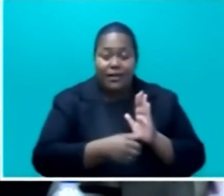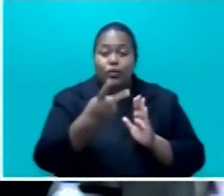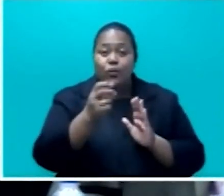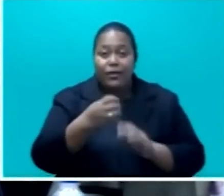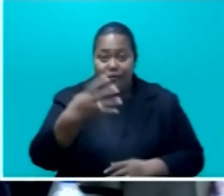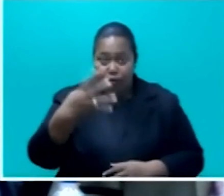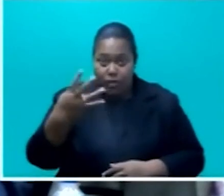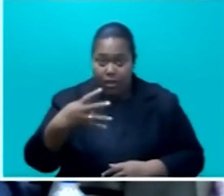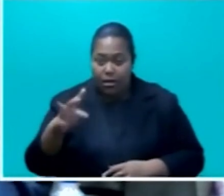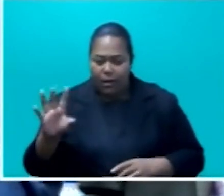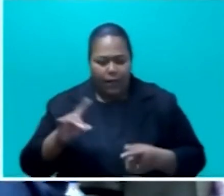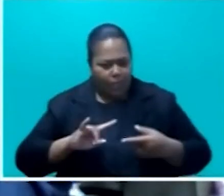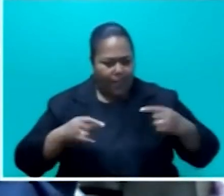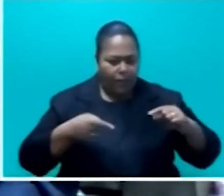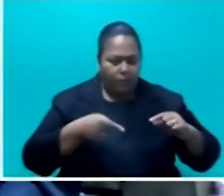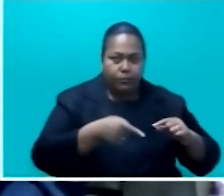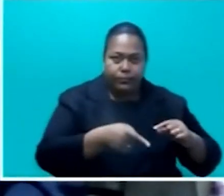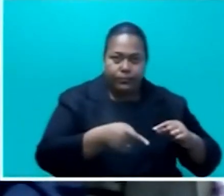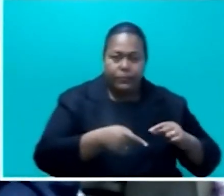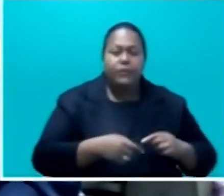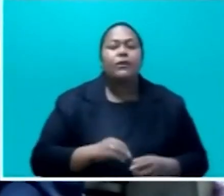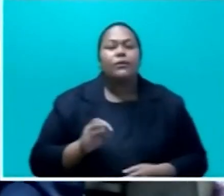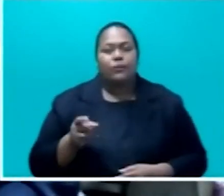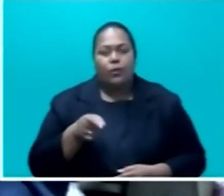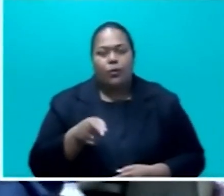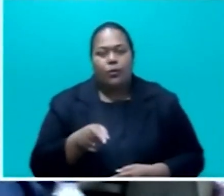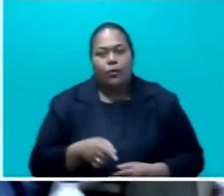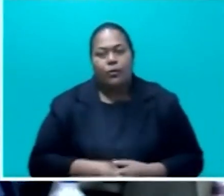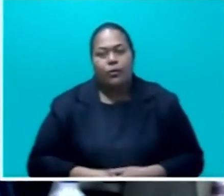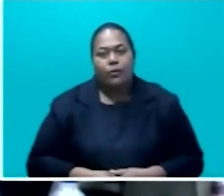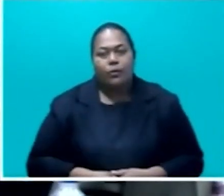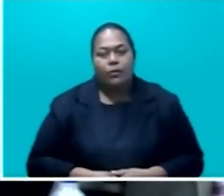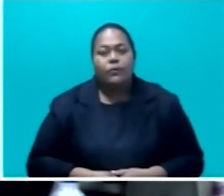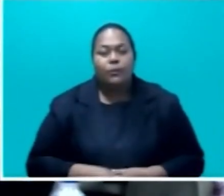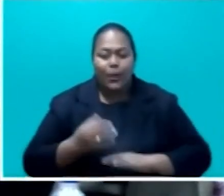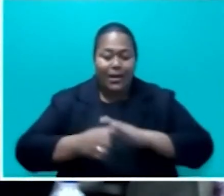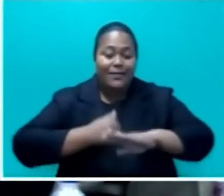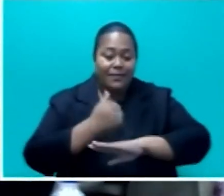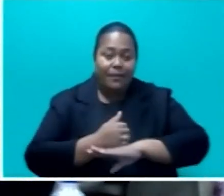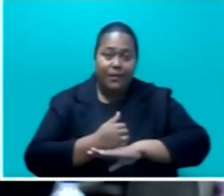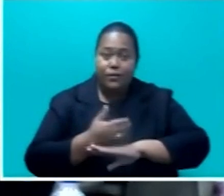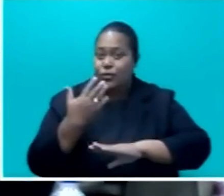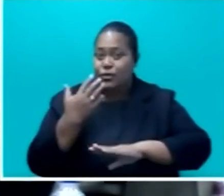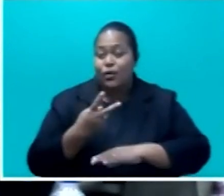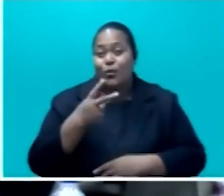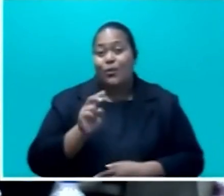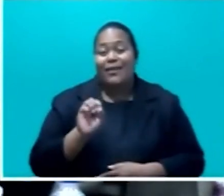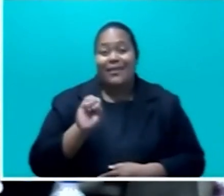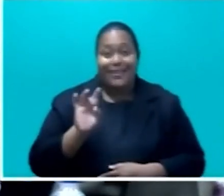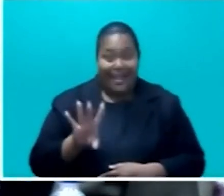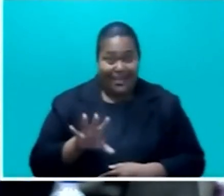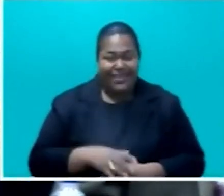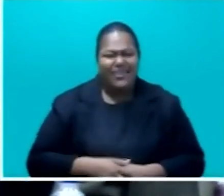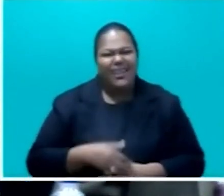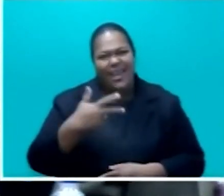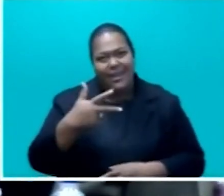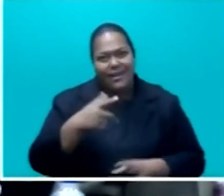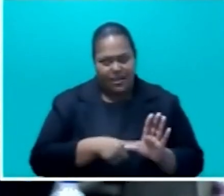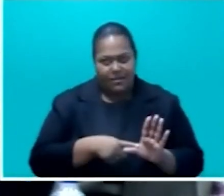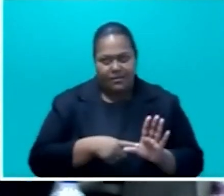Furthermore, Mr. Speaker, sir, since its establishment and for the first 8 years of its